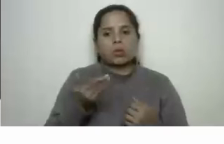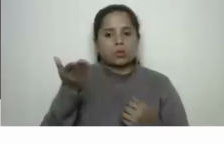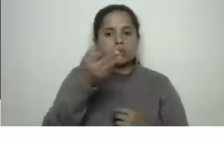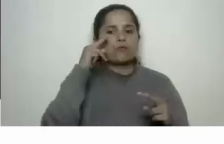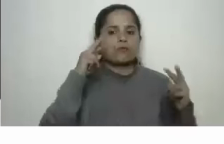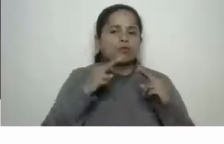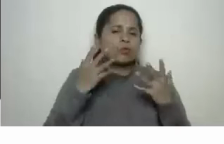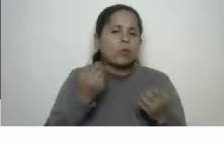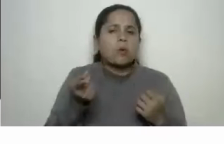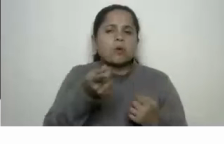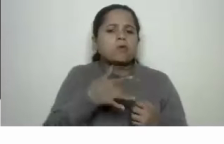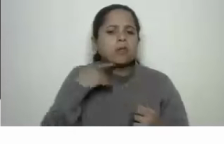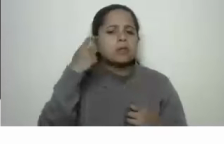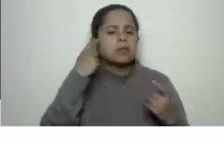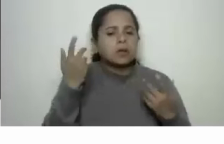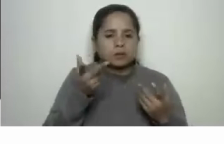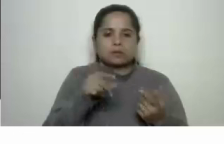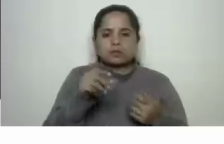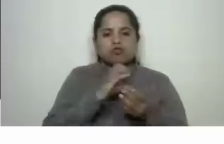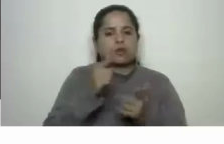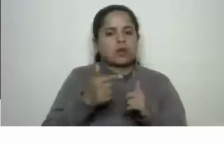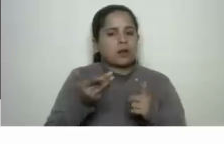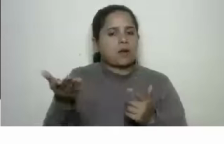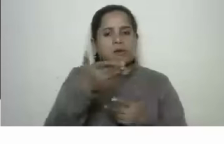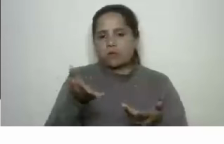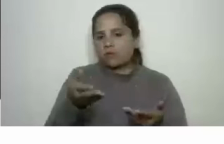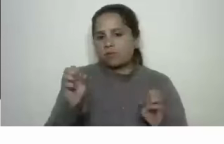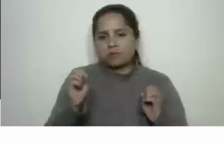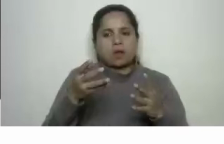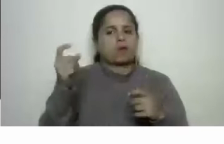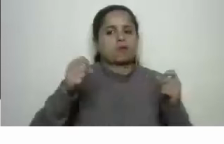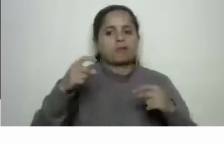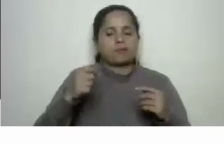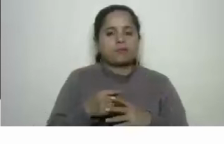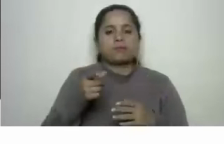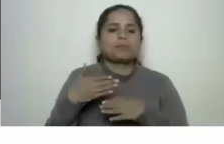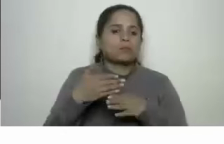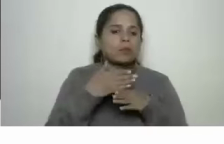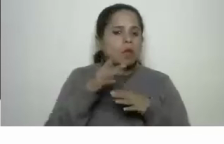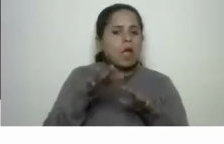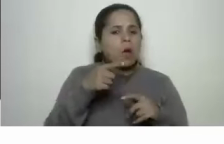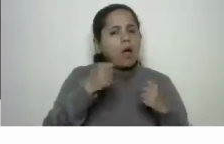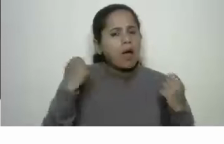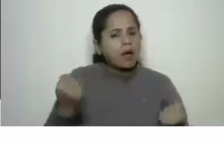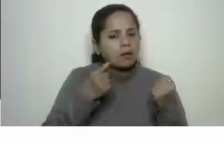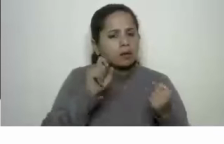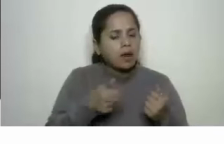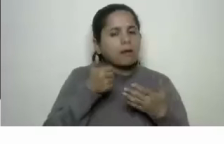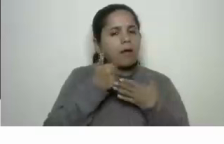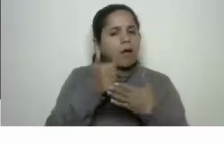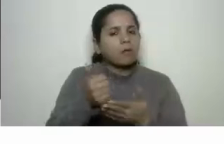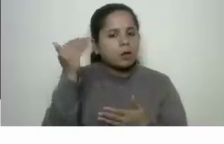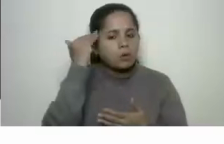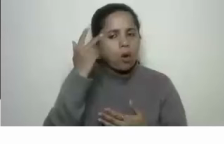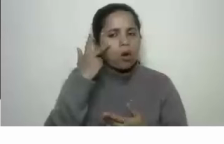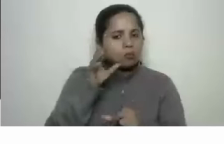views. So again, the chat box is open for you to share how these activities can help in